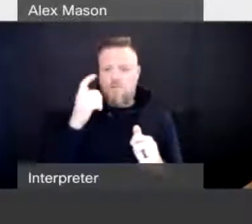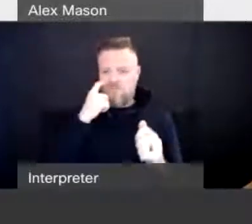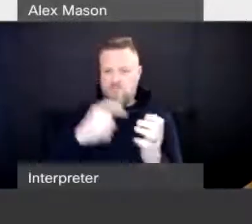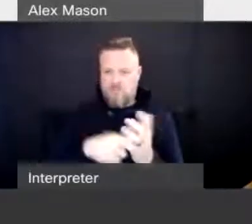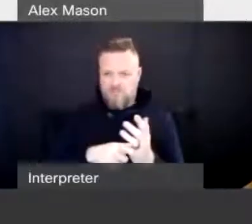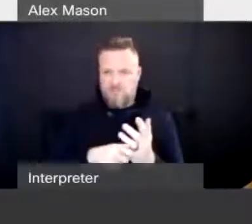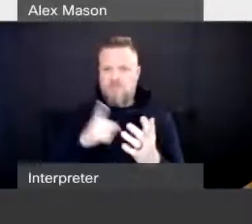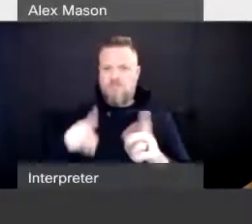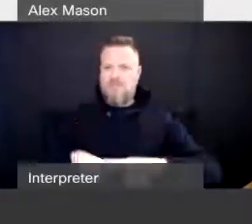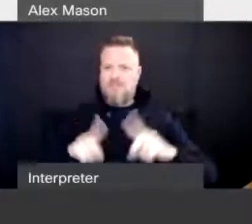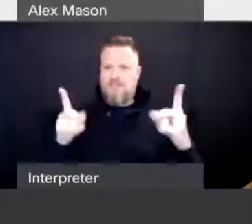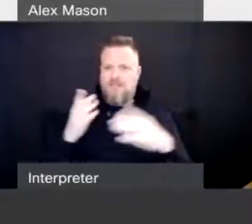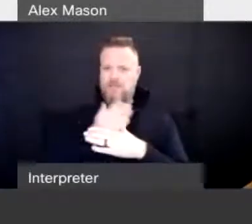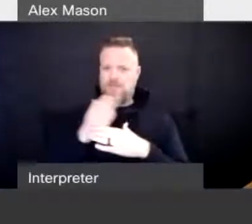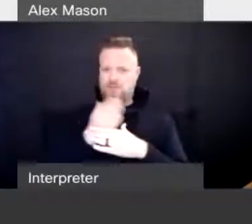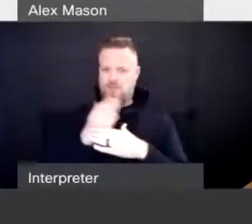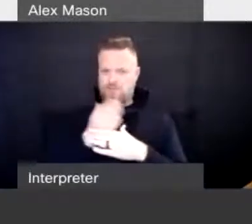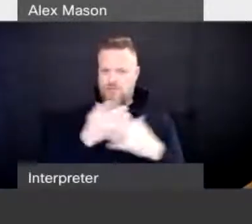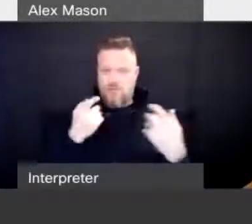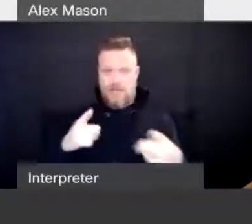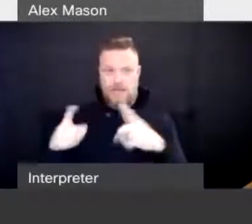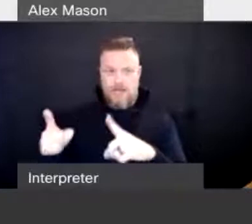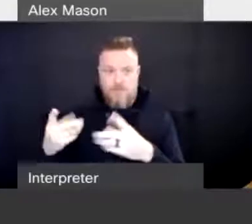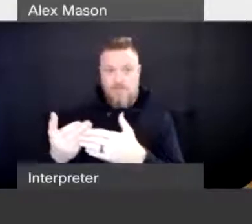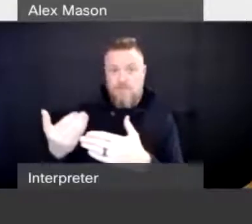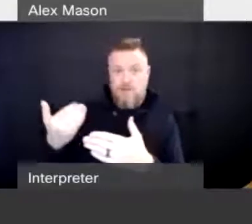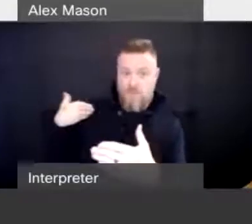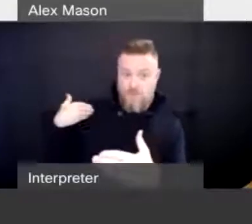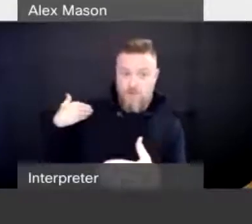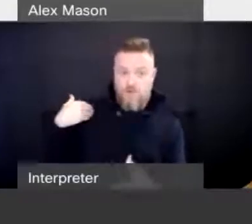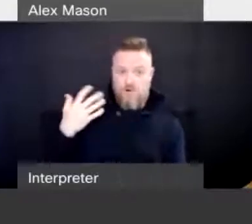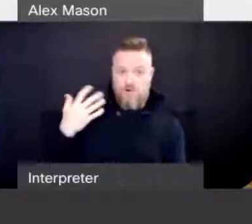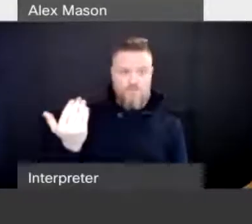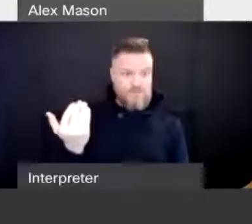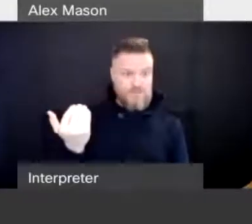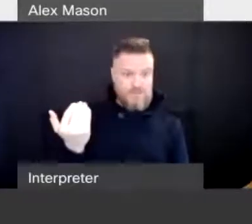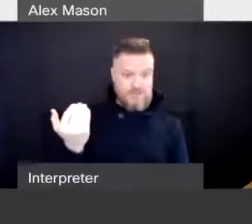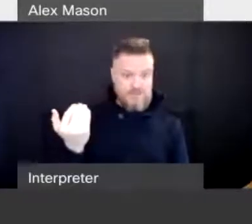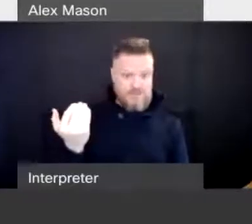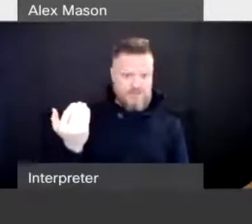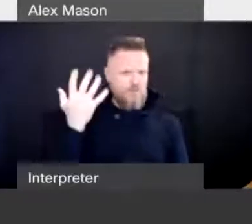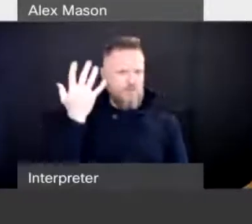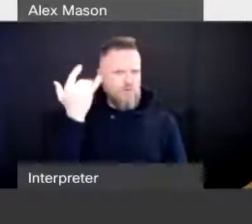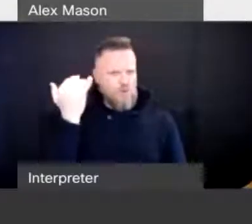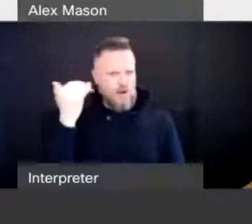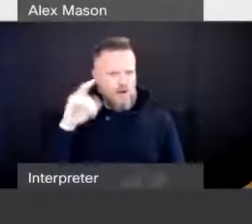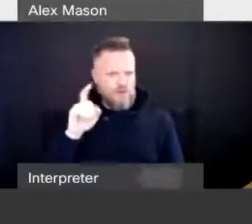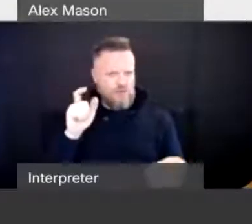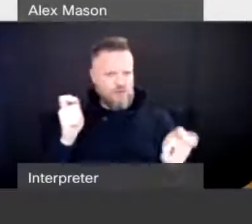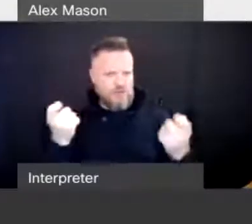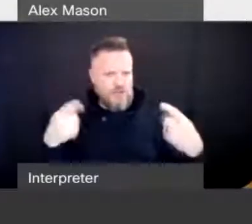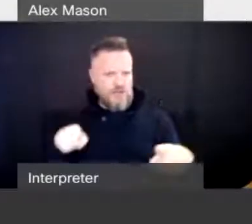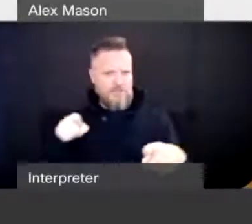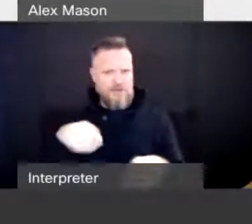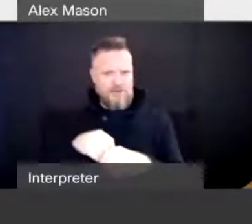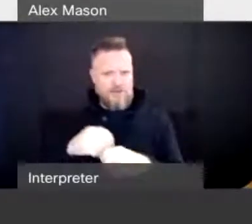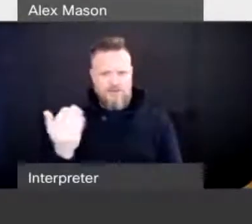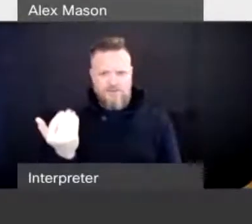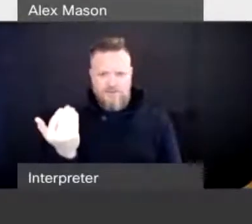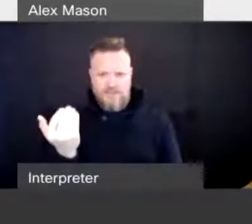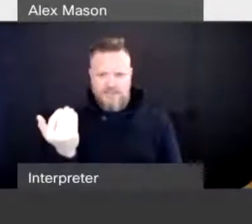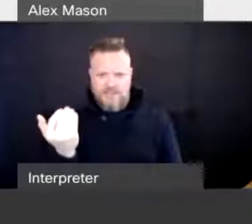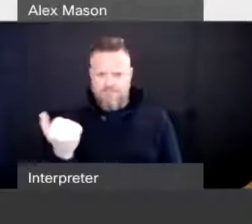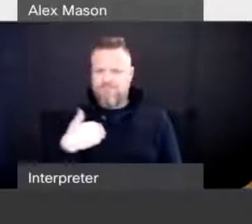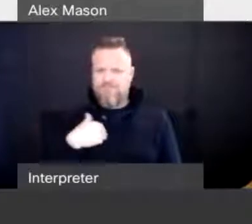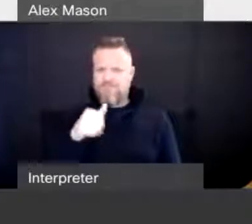differences between where we were before 15 and why the change was made in 15. And I don't know that